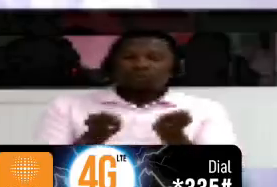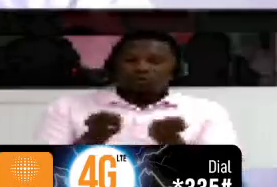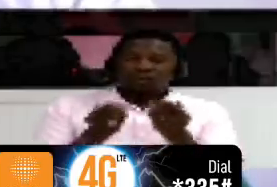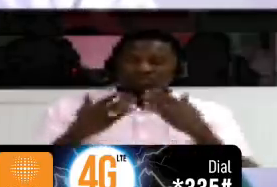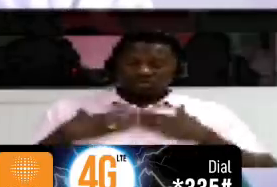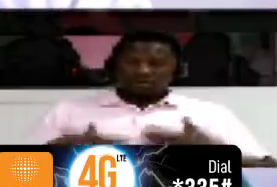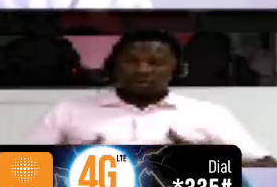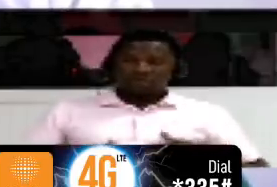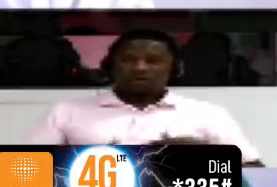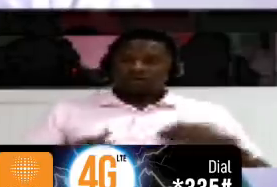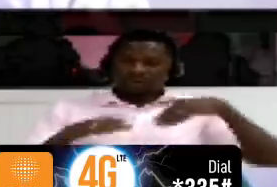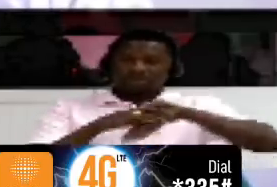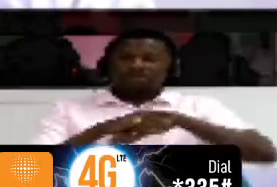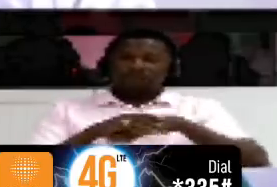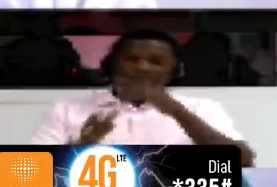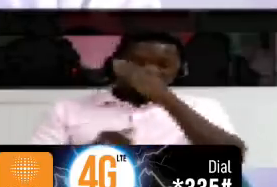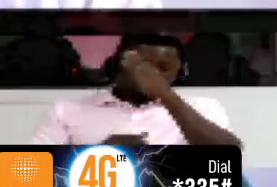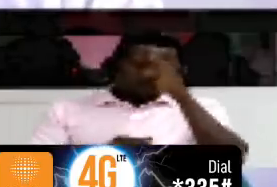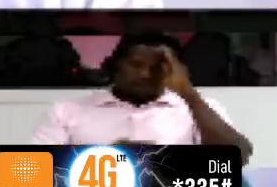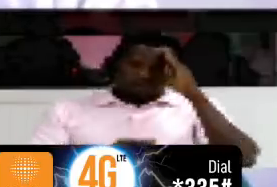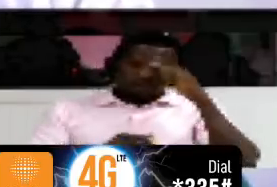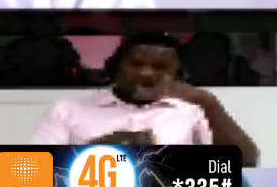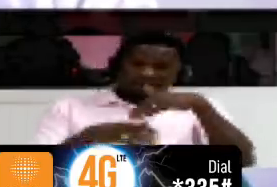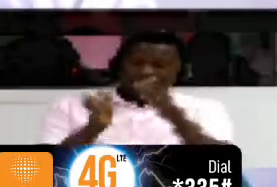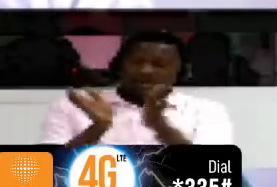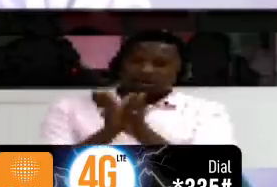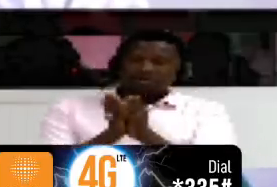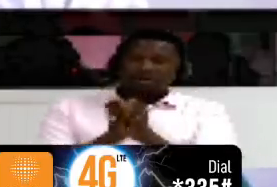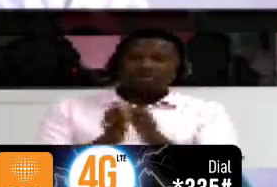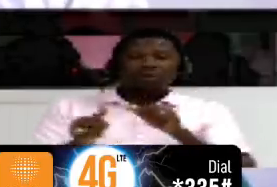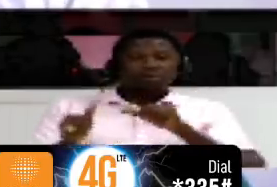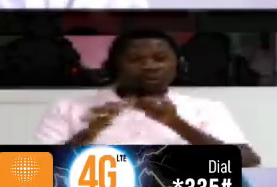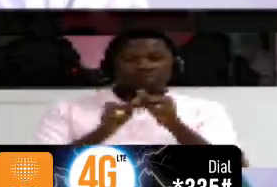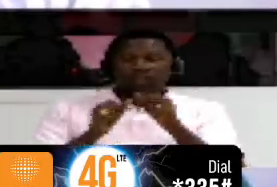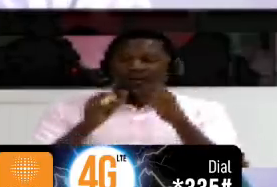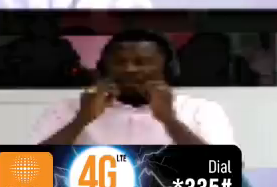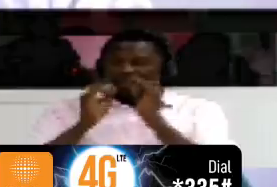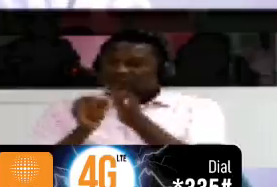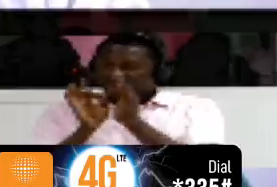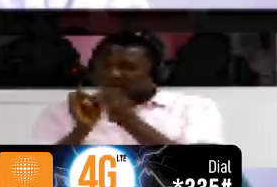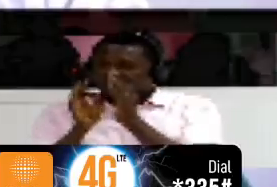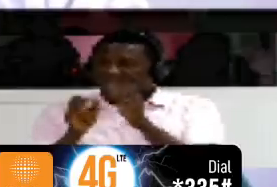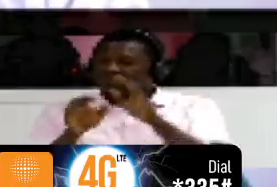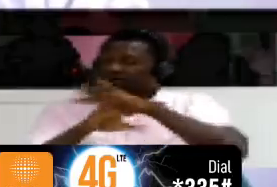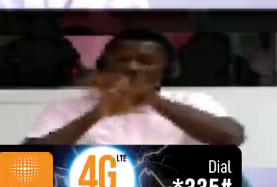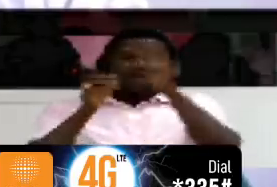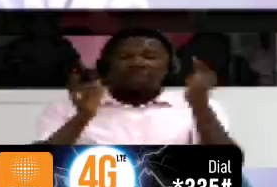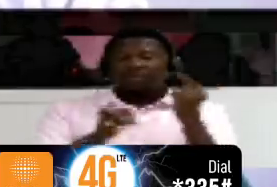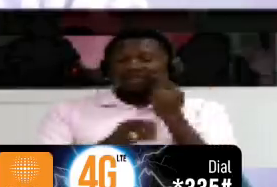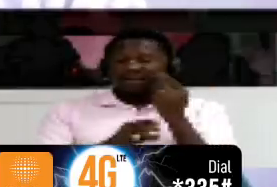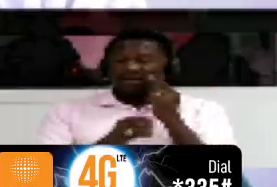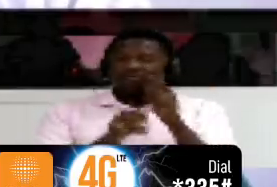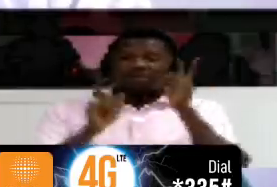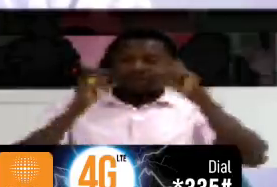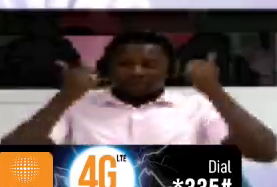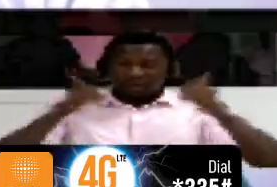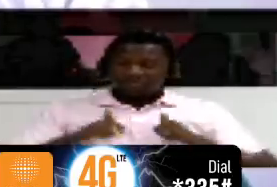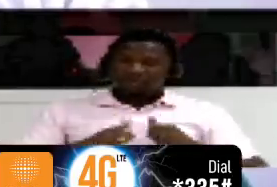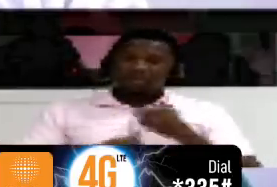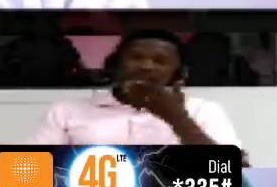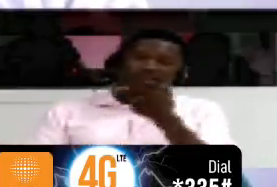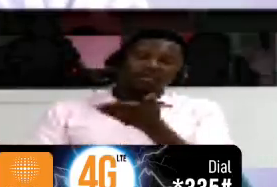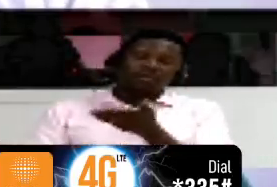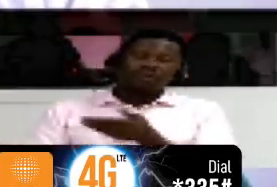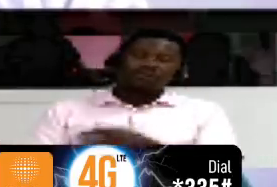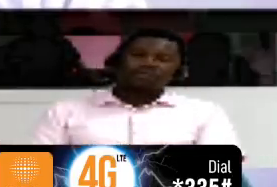Brikama campus are better informed about the daily happenings of what is happening within the college.